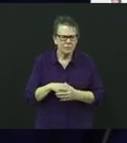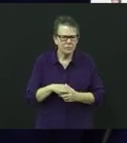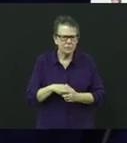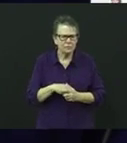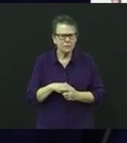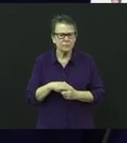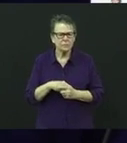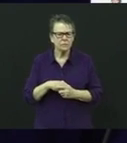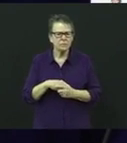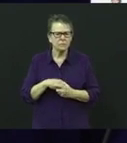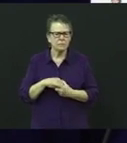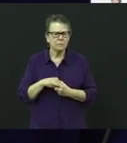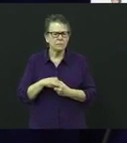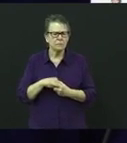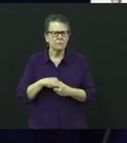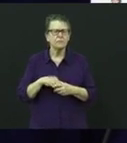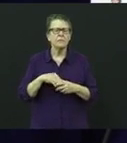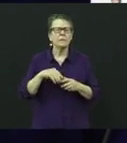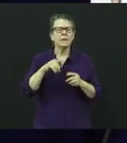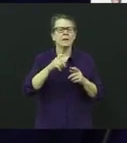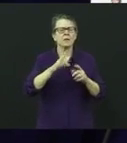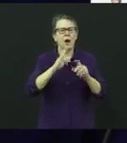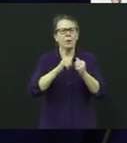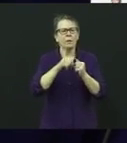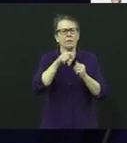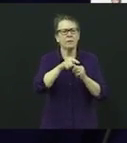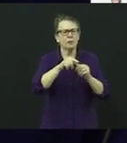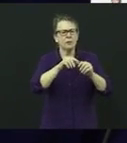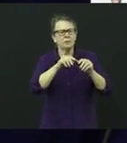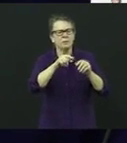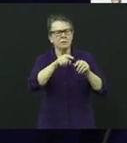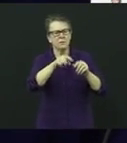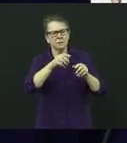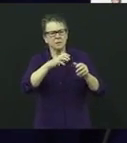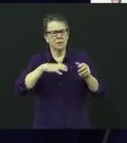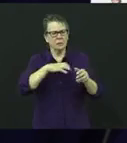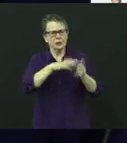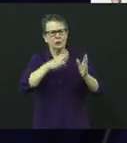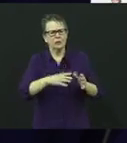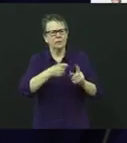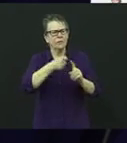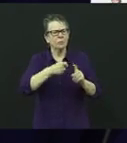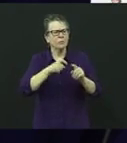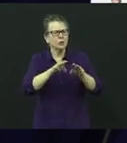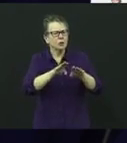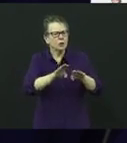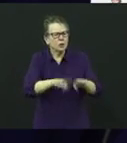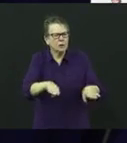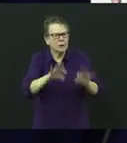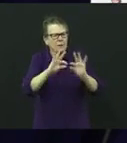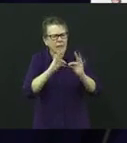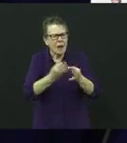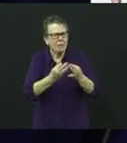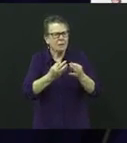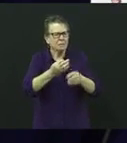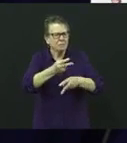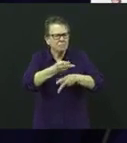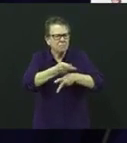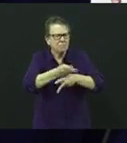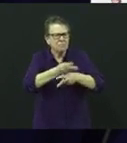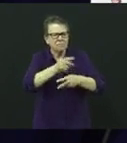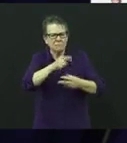of the 1,000 inmates. That difficult decision about are they better out if they don't have anywhere to go? So we were